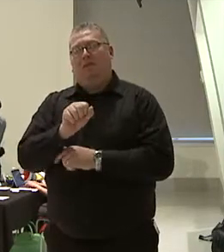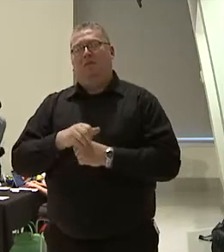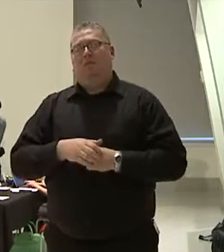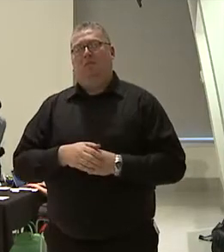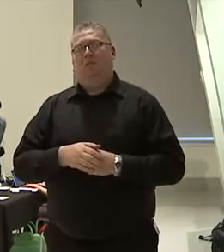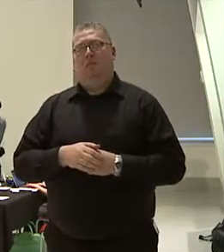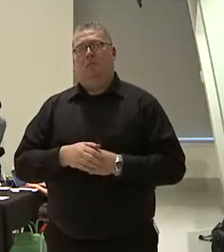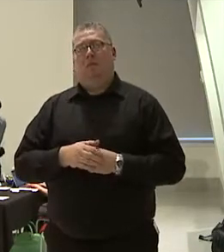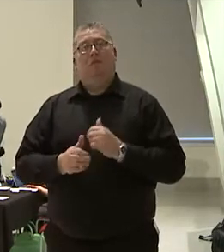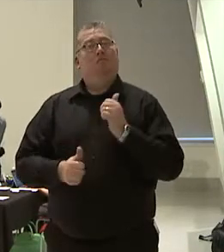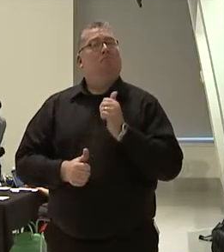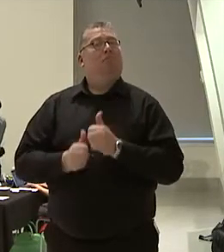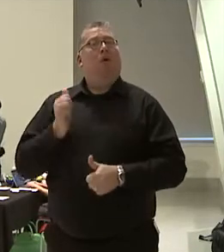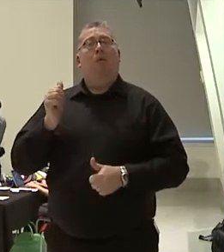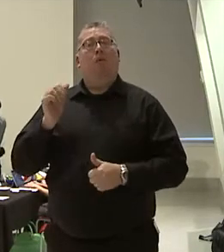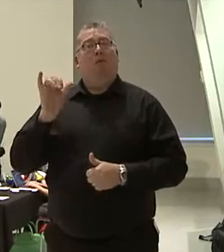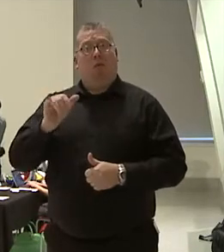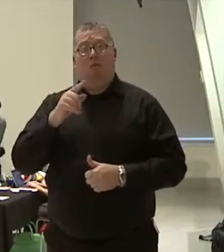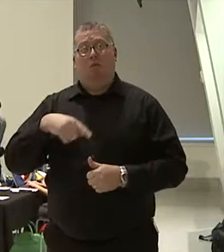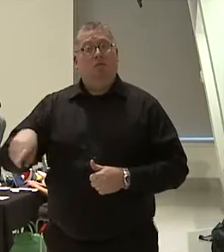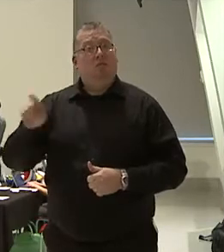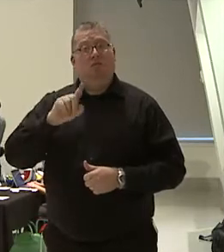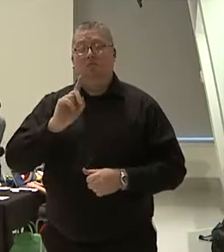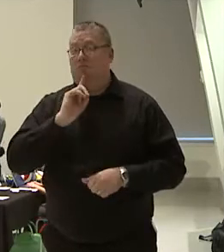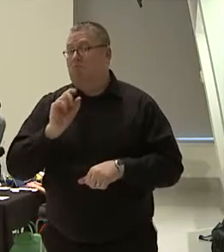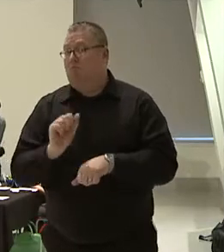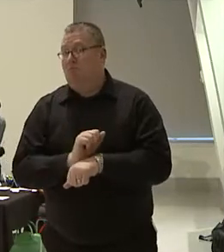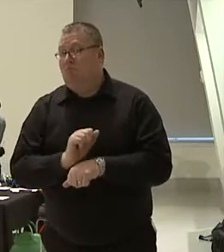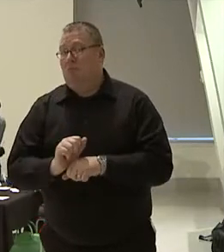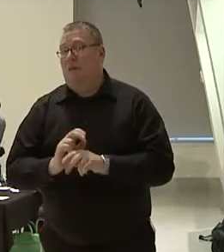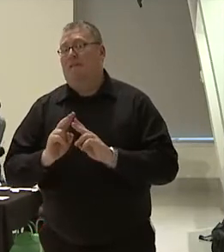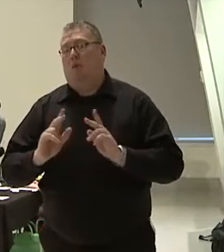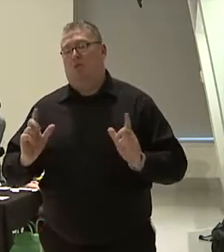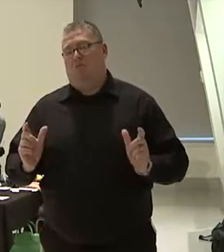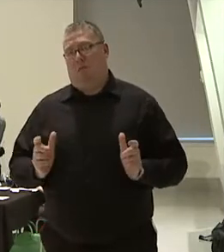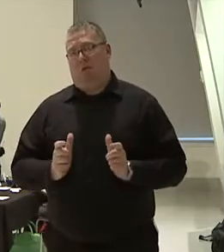and a vast majority of those are very small,